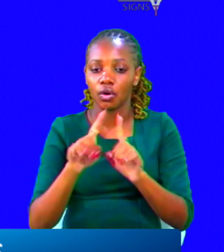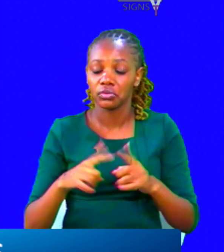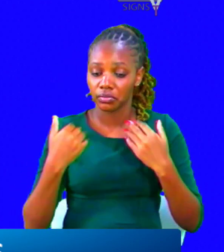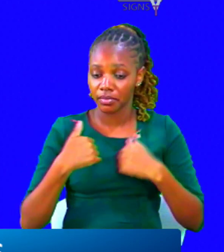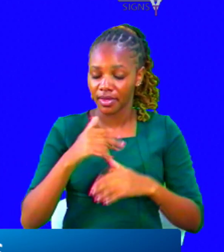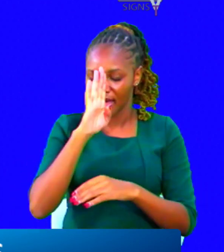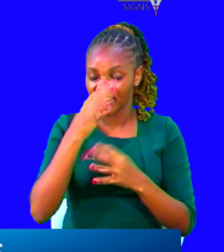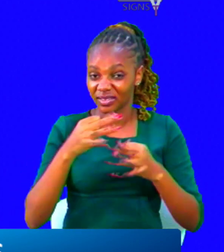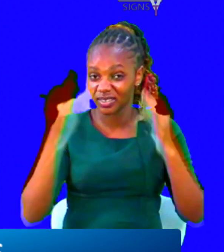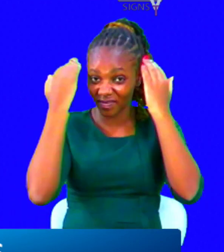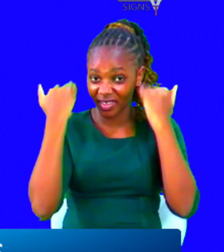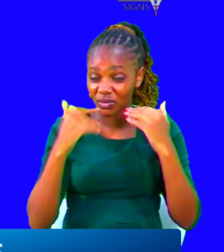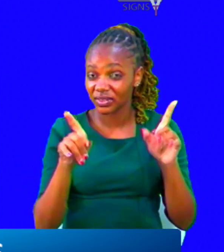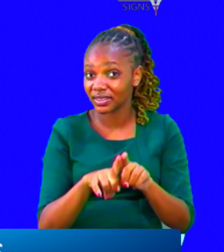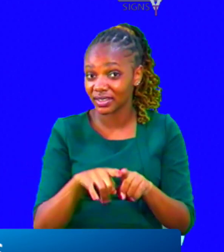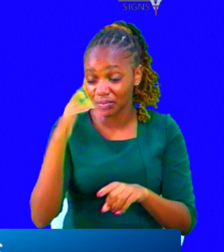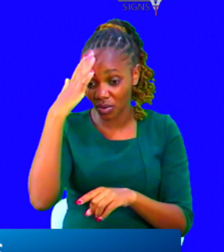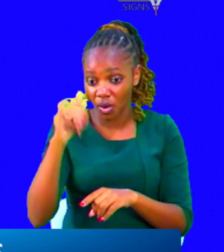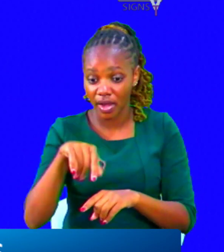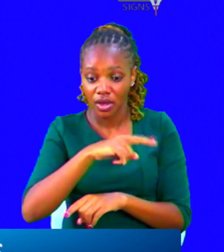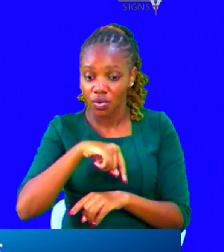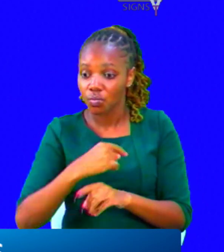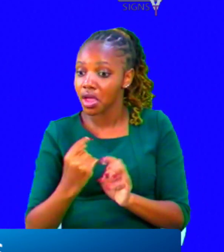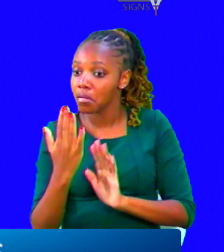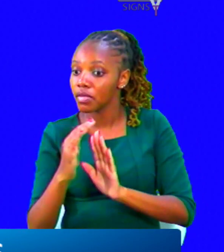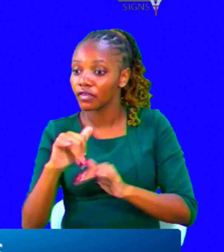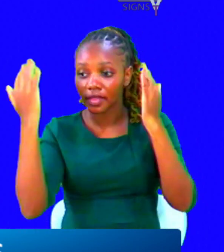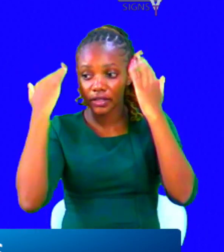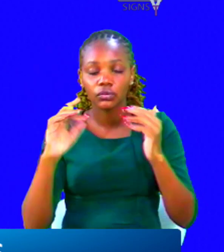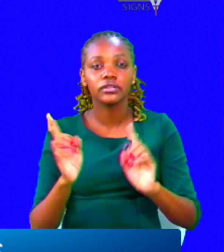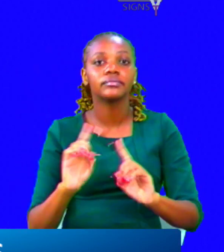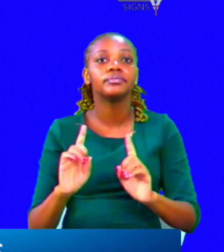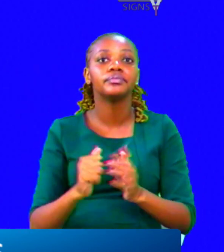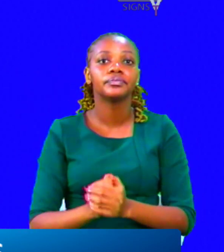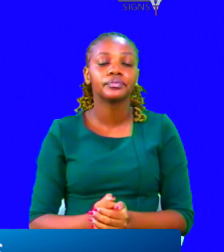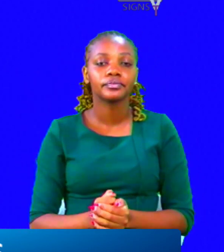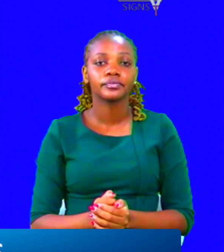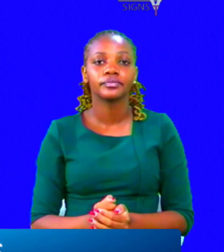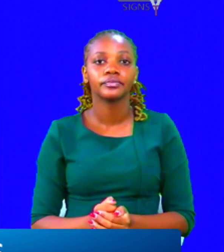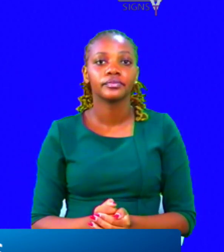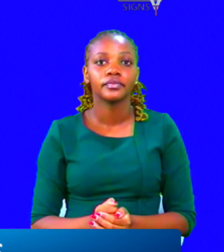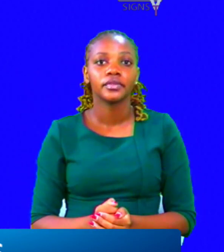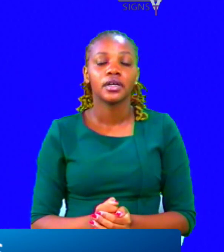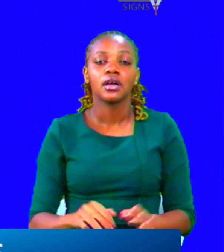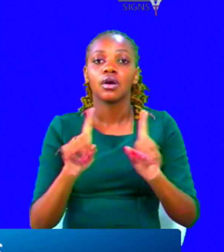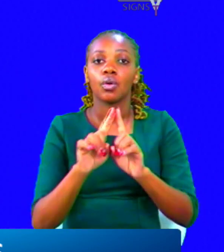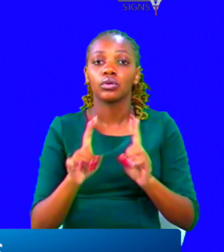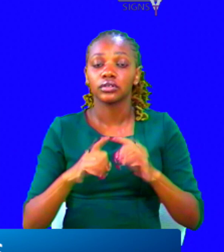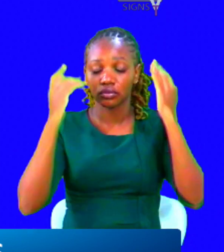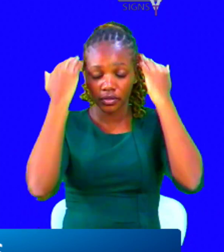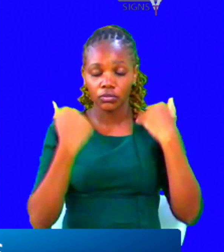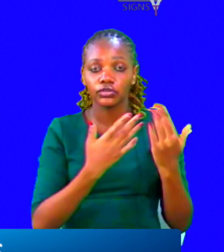lord. I also doubt if the court is the same, because we were not before that court. So simply it is not res